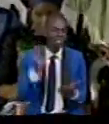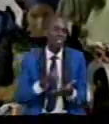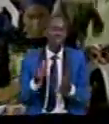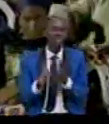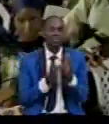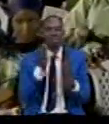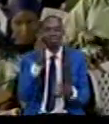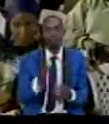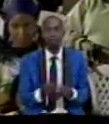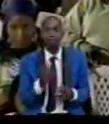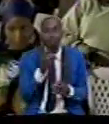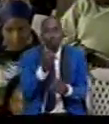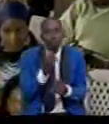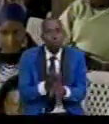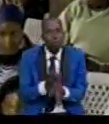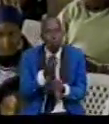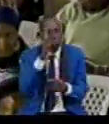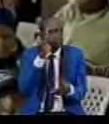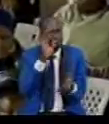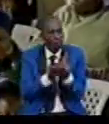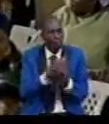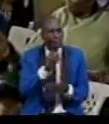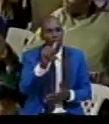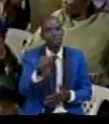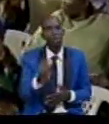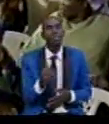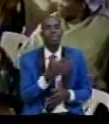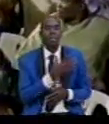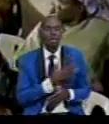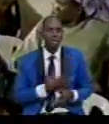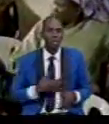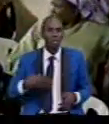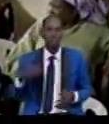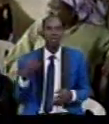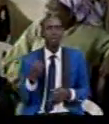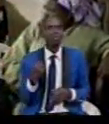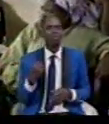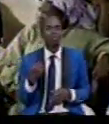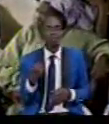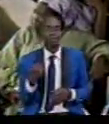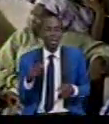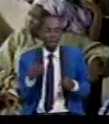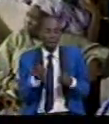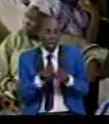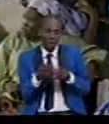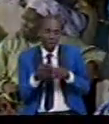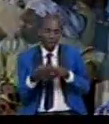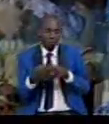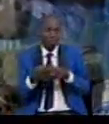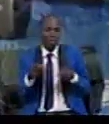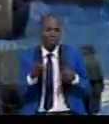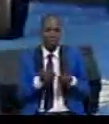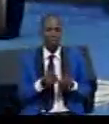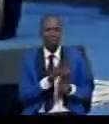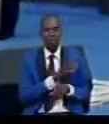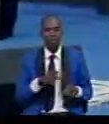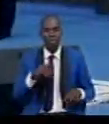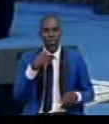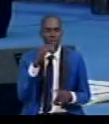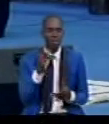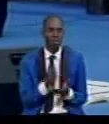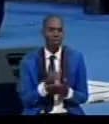Only believe. And as soon as he said that, look at verse 41. In